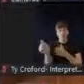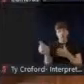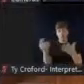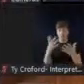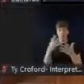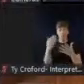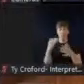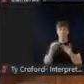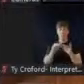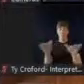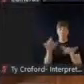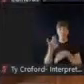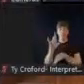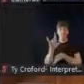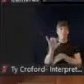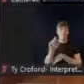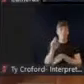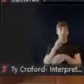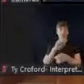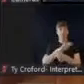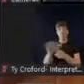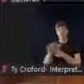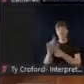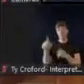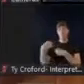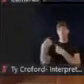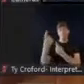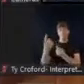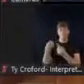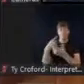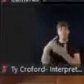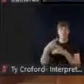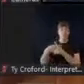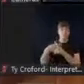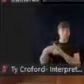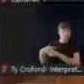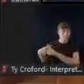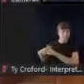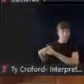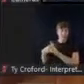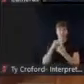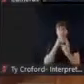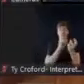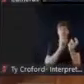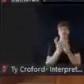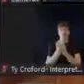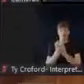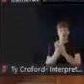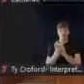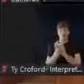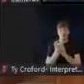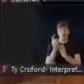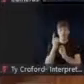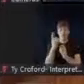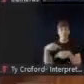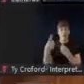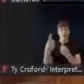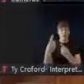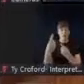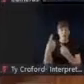rate that has been sufficient to cover the amount that's billed to them monthly. So they have not adjusted that for a while, but